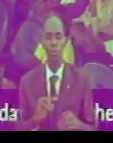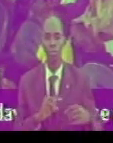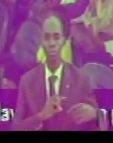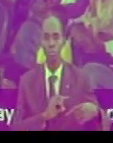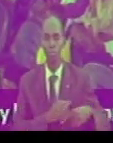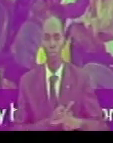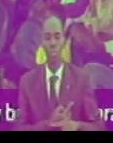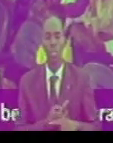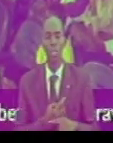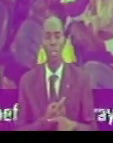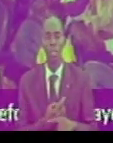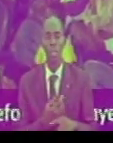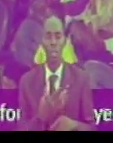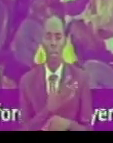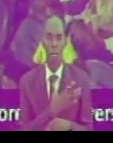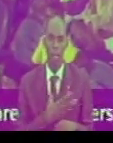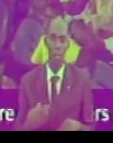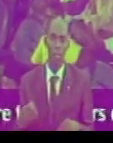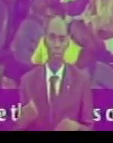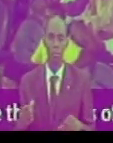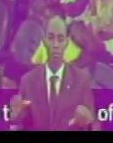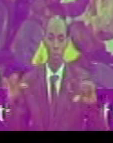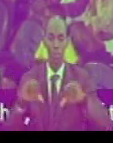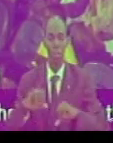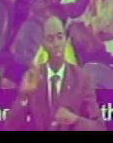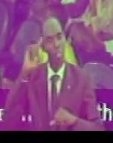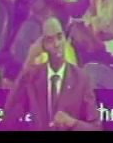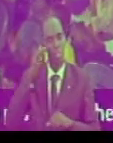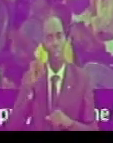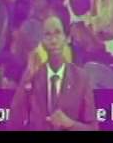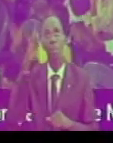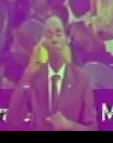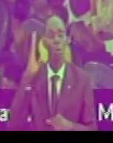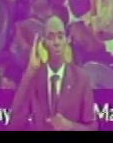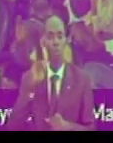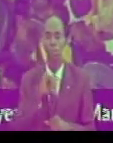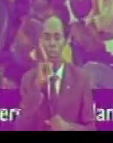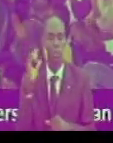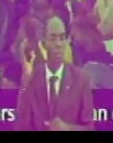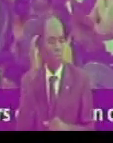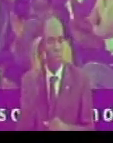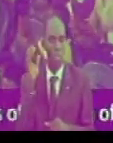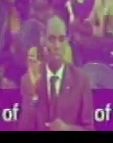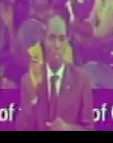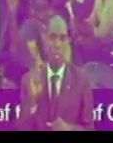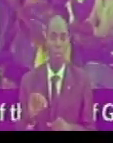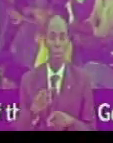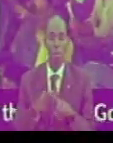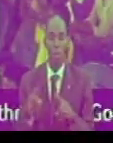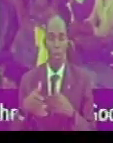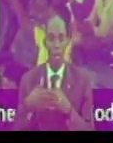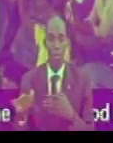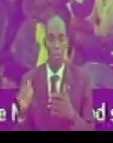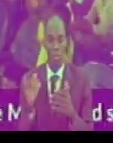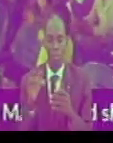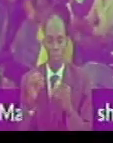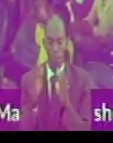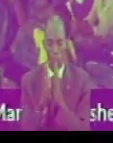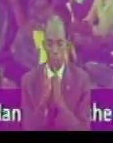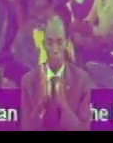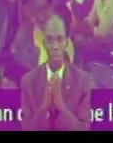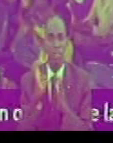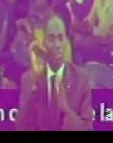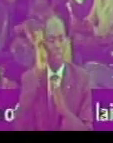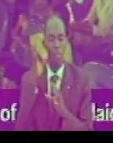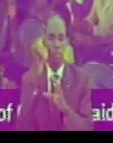God, salvation came to him. He wrote, glory to God, I am free now. I have boldness to stand